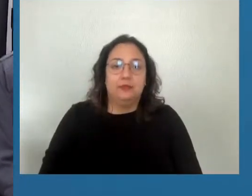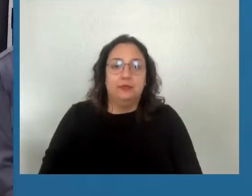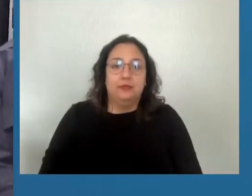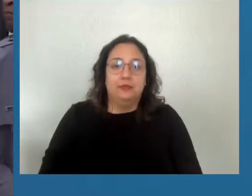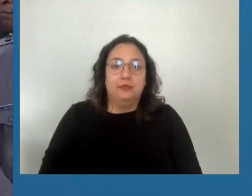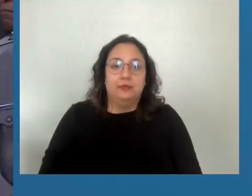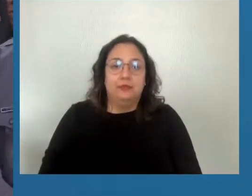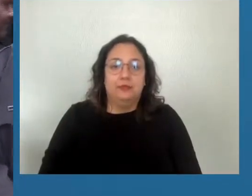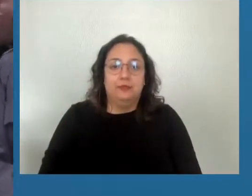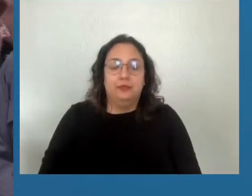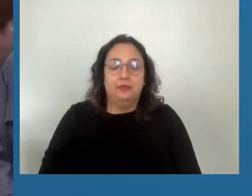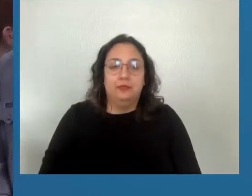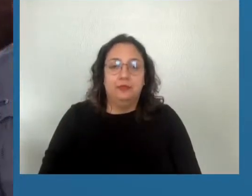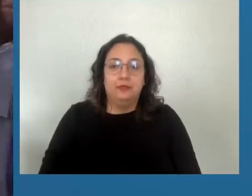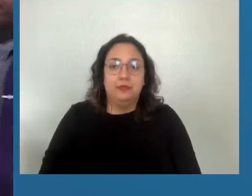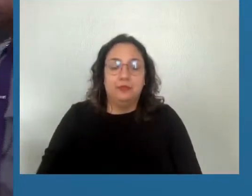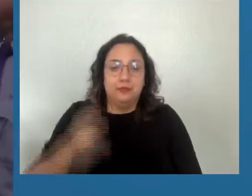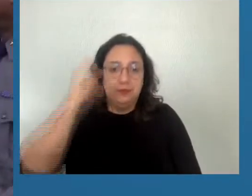James.